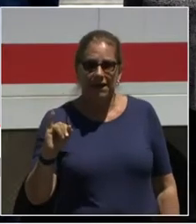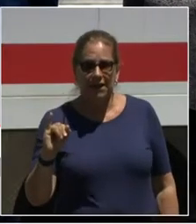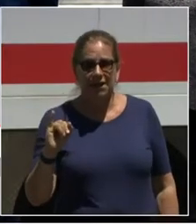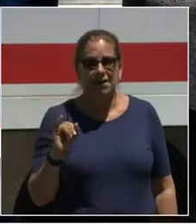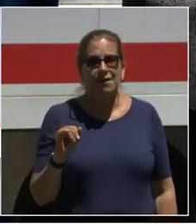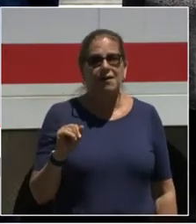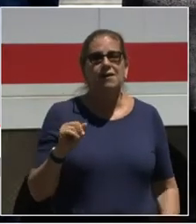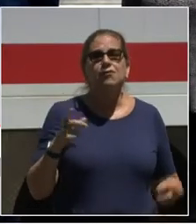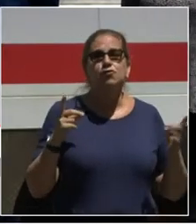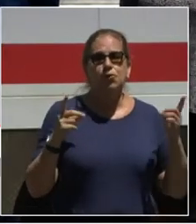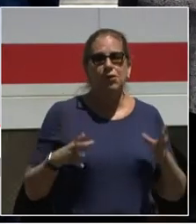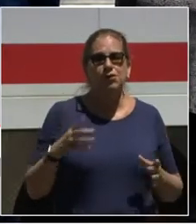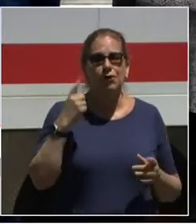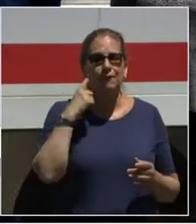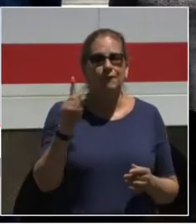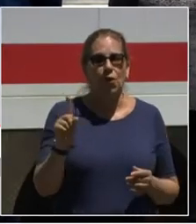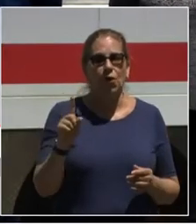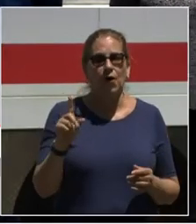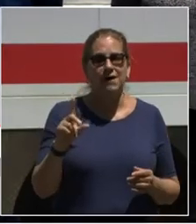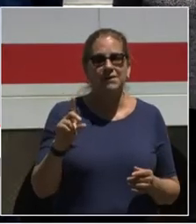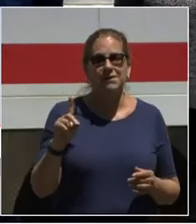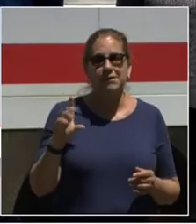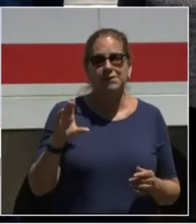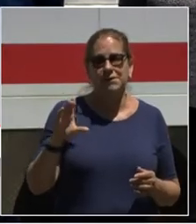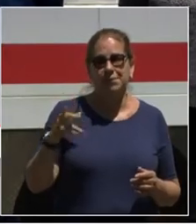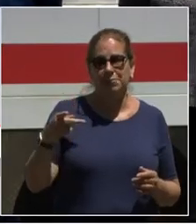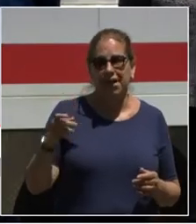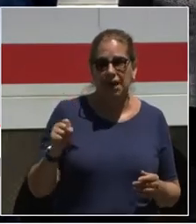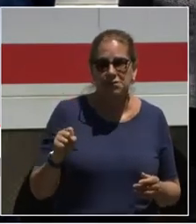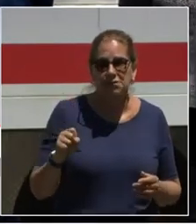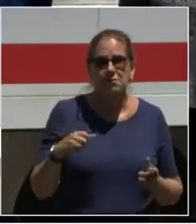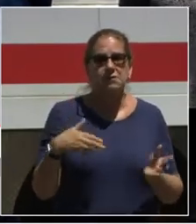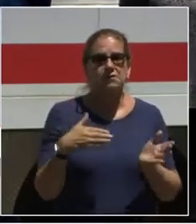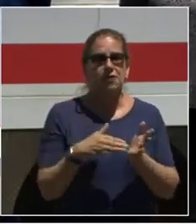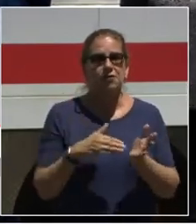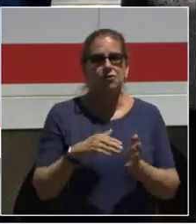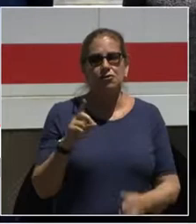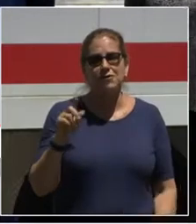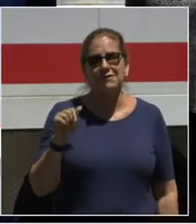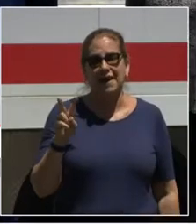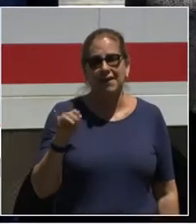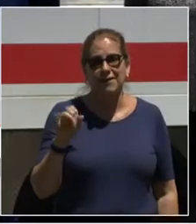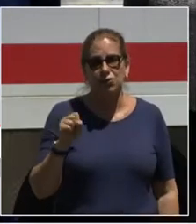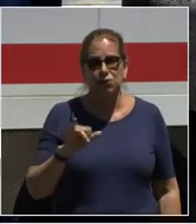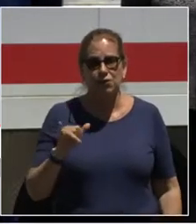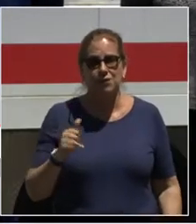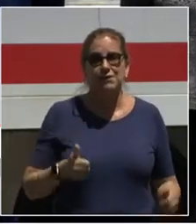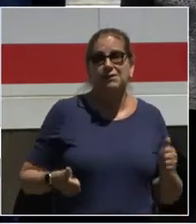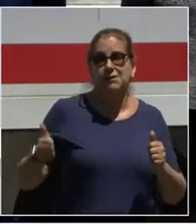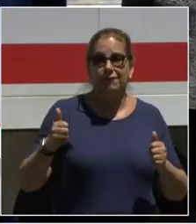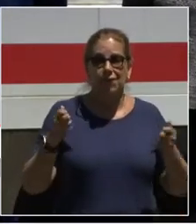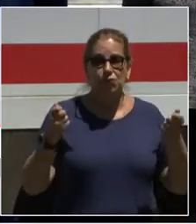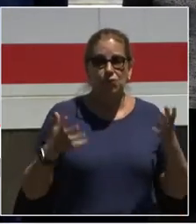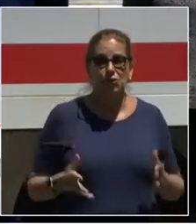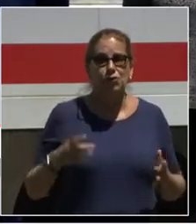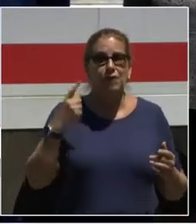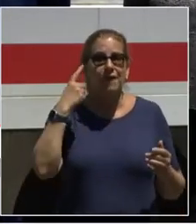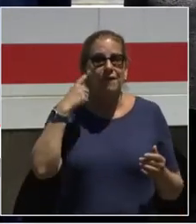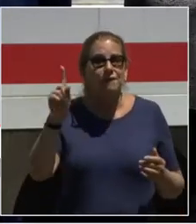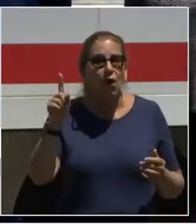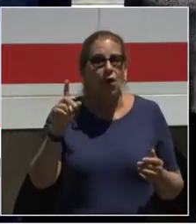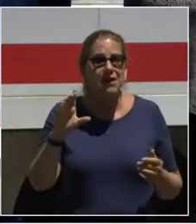and Dr. Michelle Walker Davis, who is the Executive Director of the DC Public Charter School